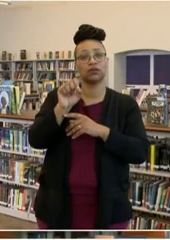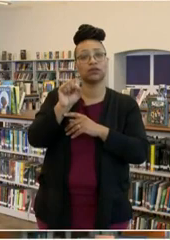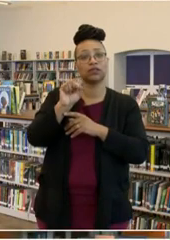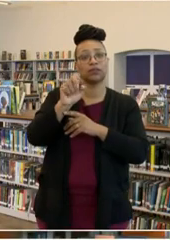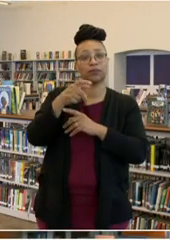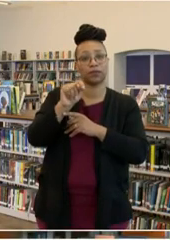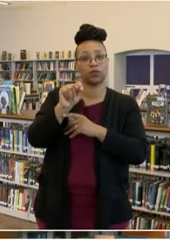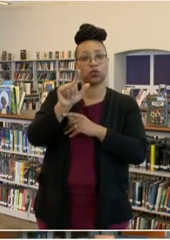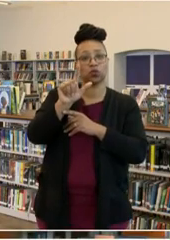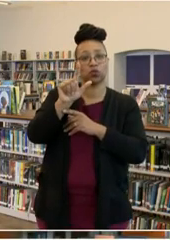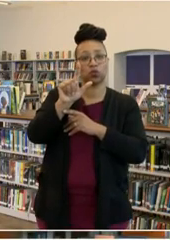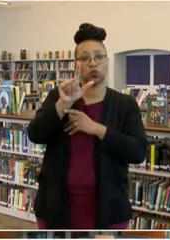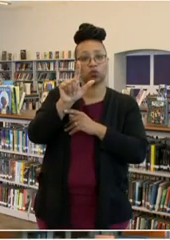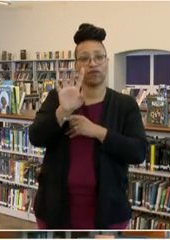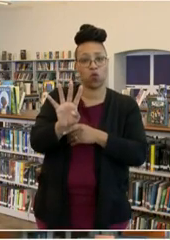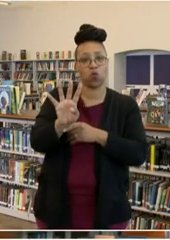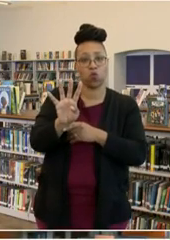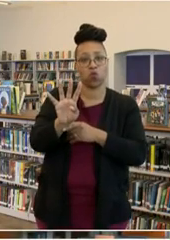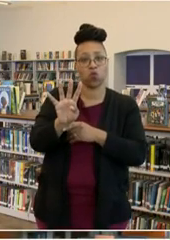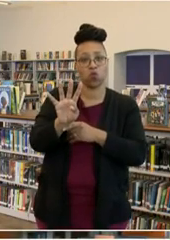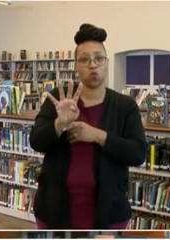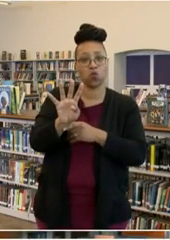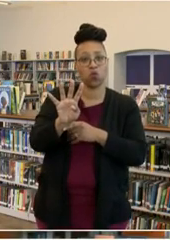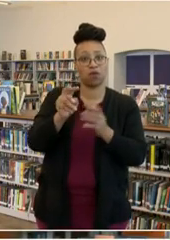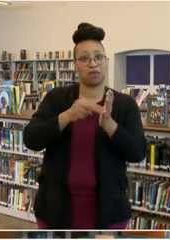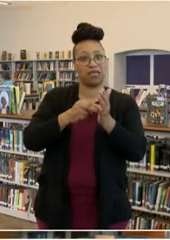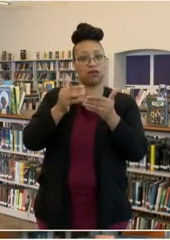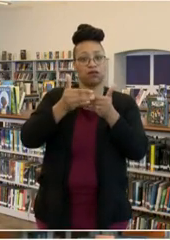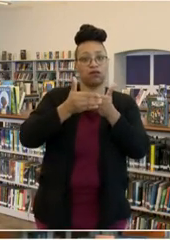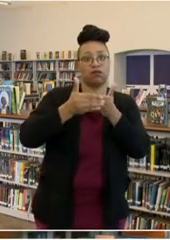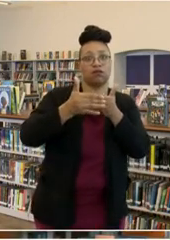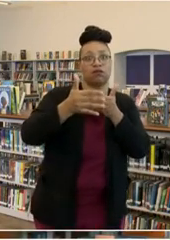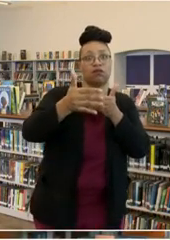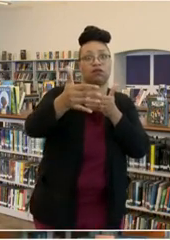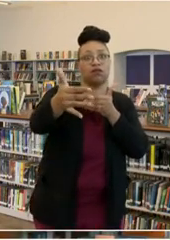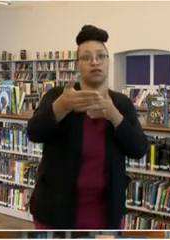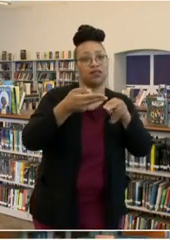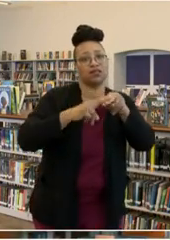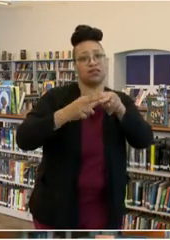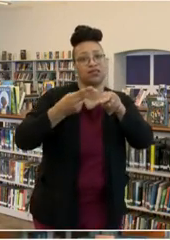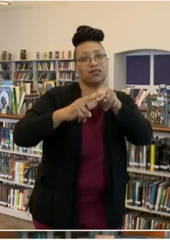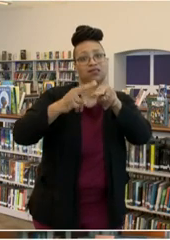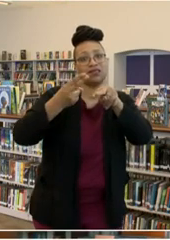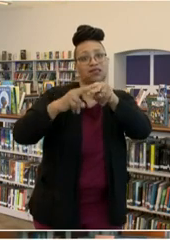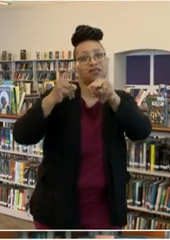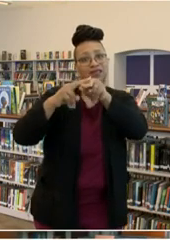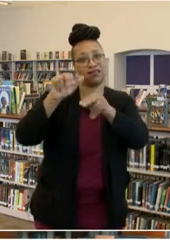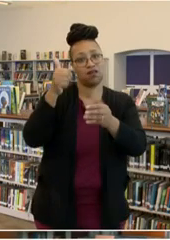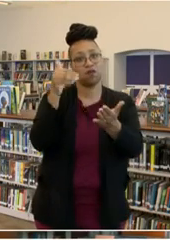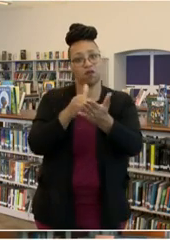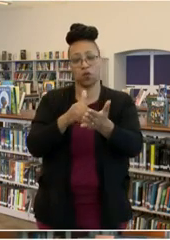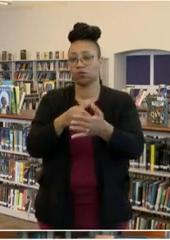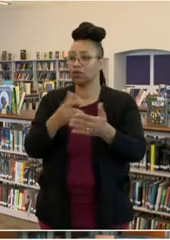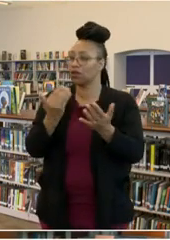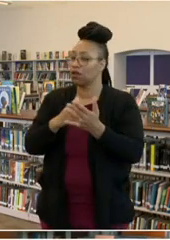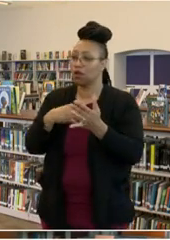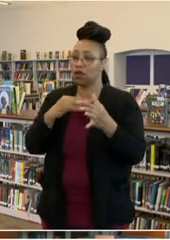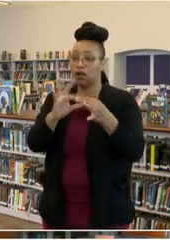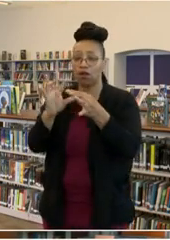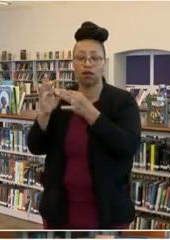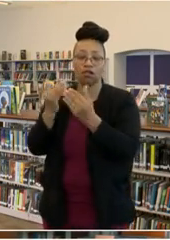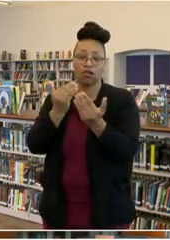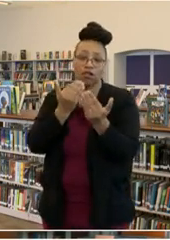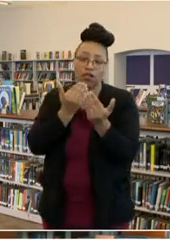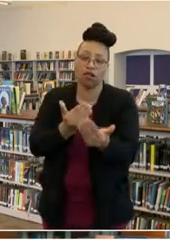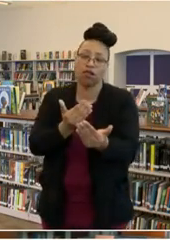team go often with ideas around what we know will work inside of our schools. And this investment, the deepening of